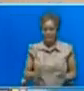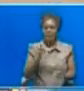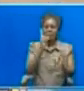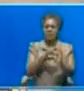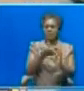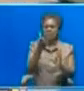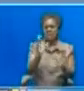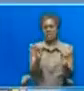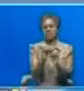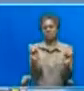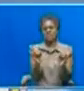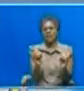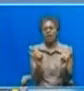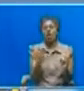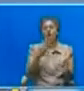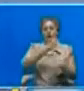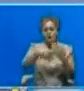in the championship.